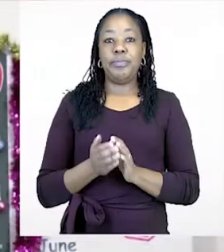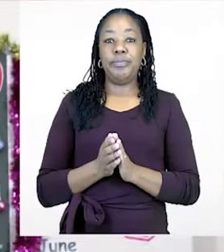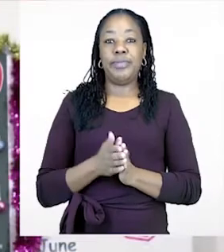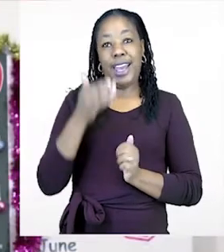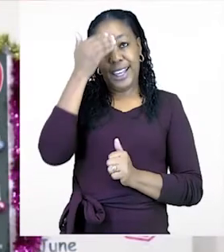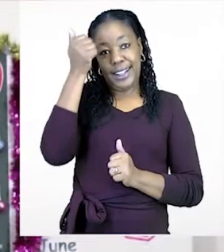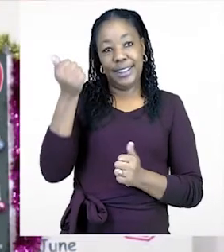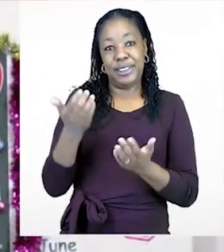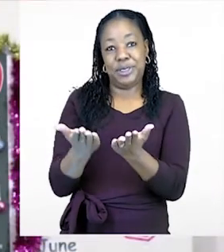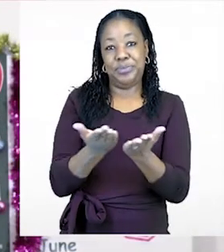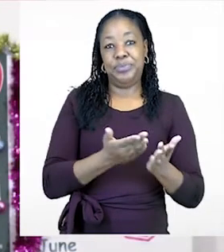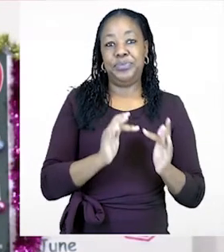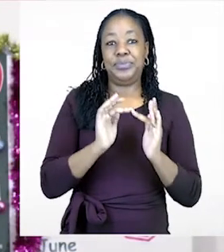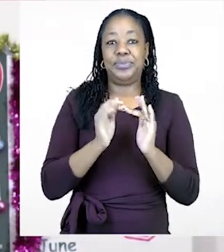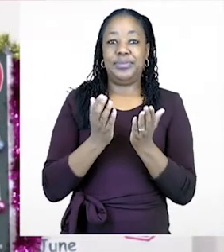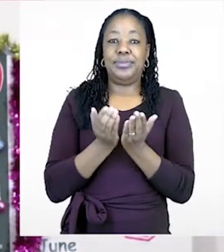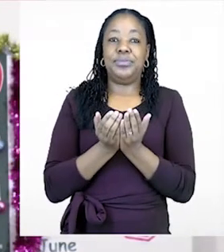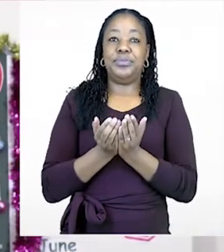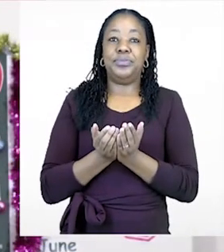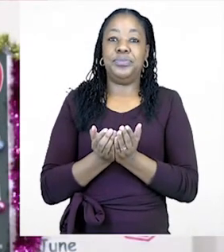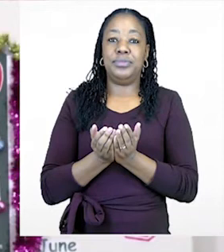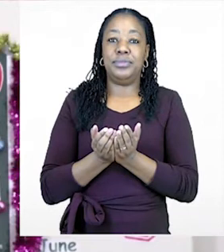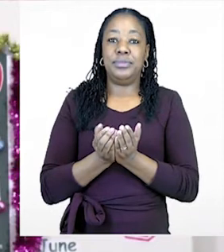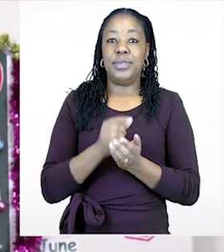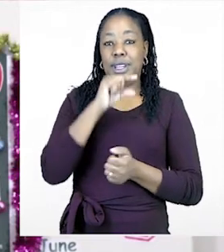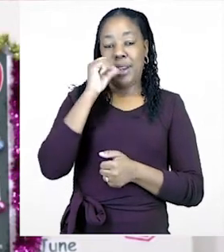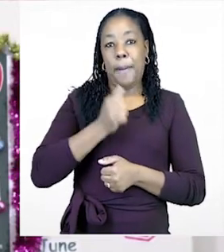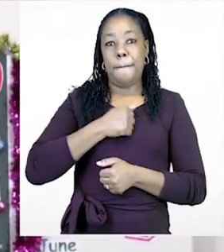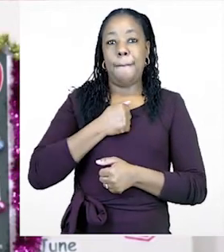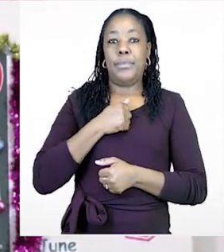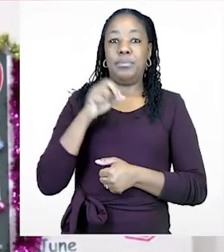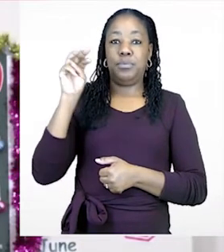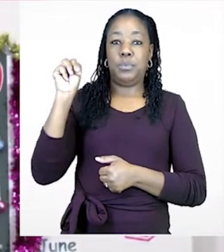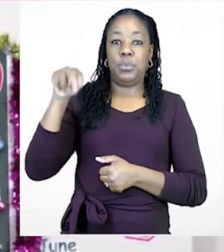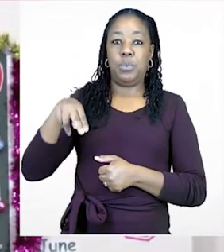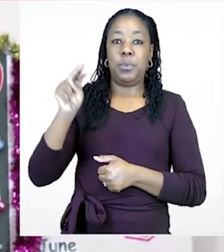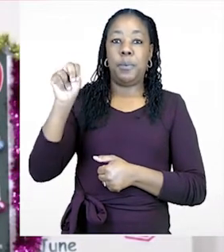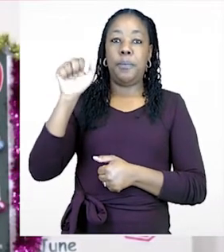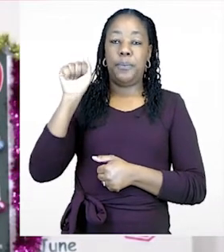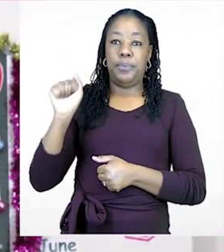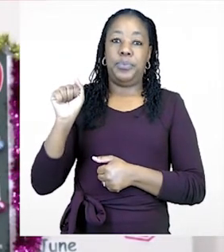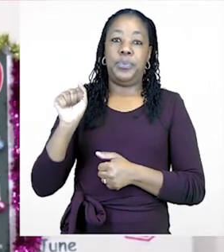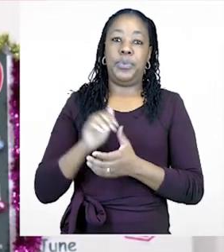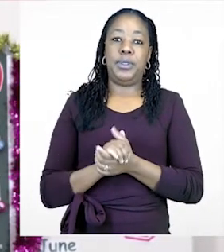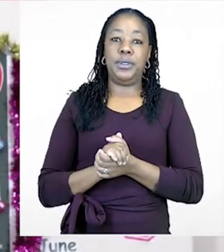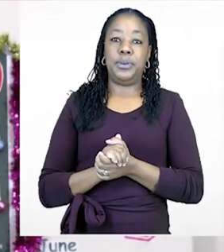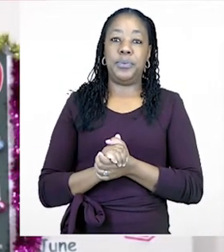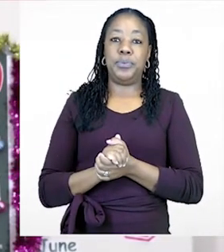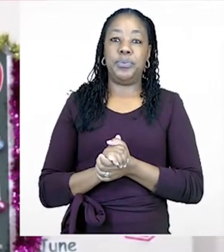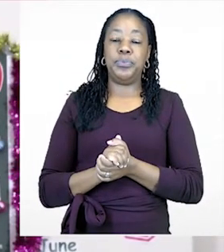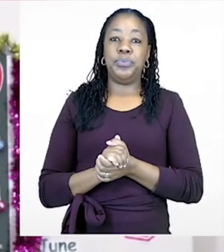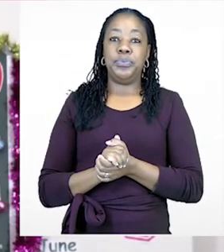Hello and welcome to My Zone Online School. My name is Teacher Mutsa and thank you so much for joining